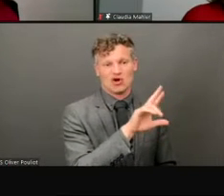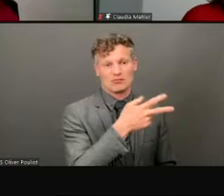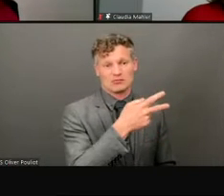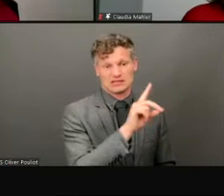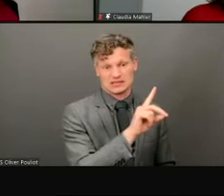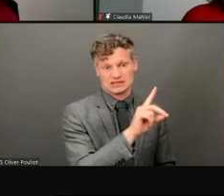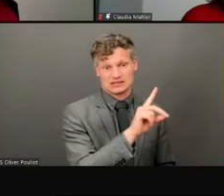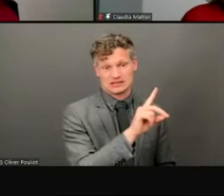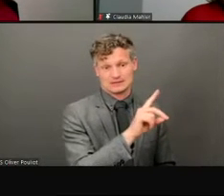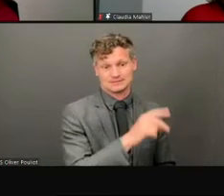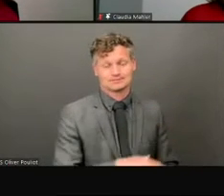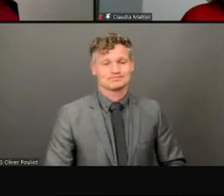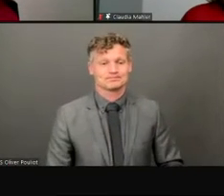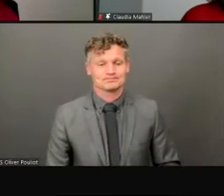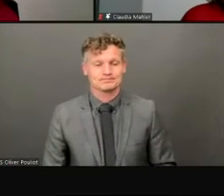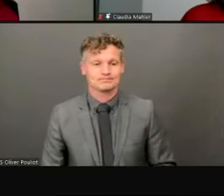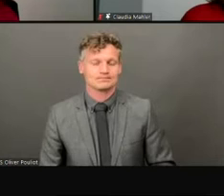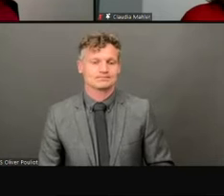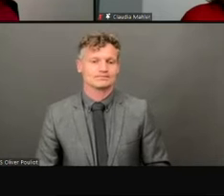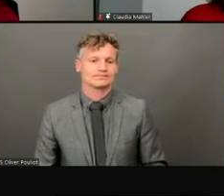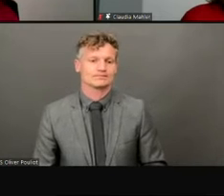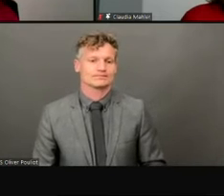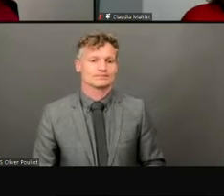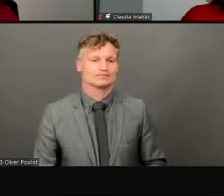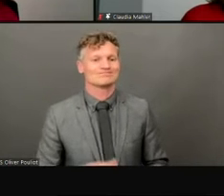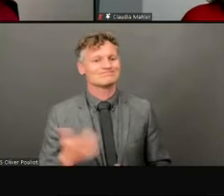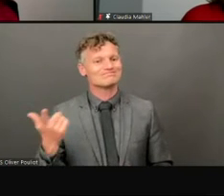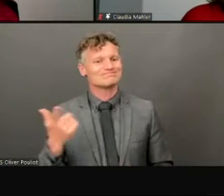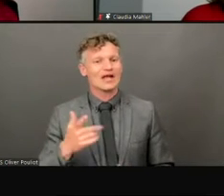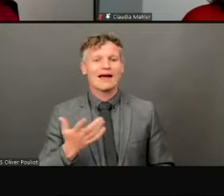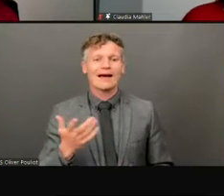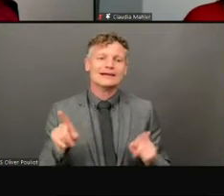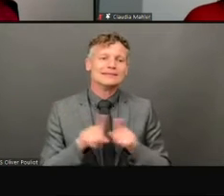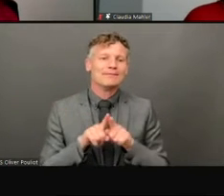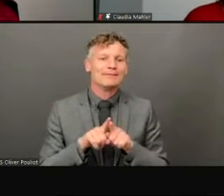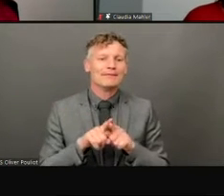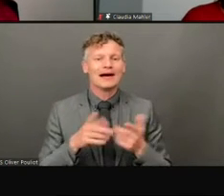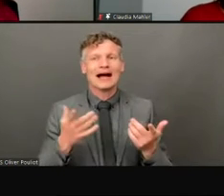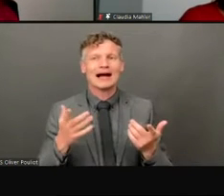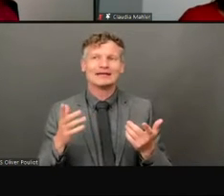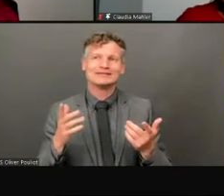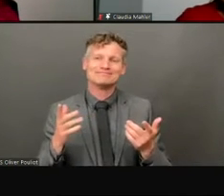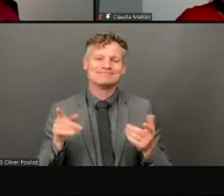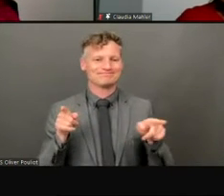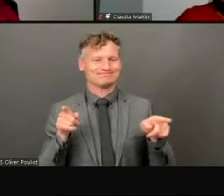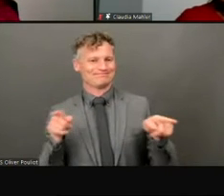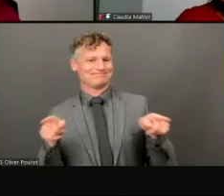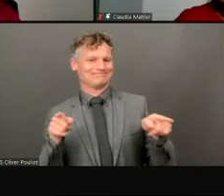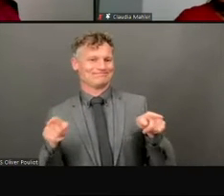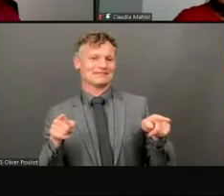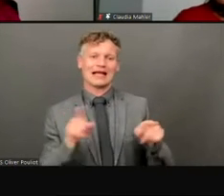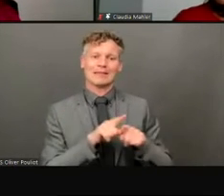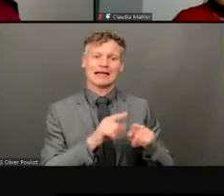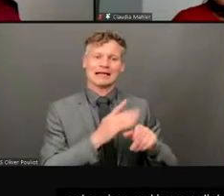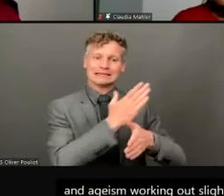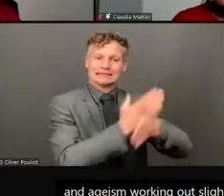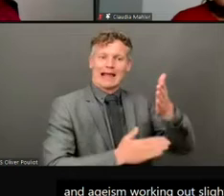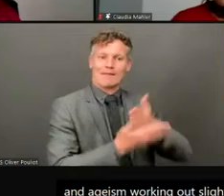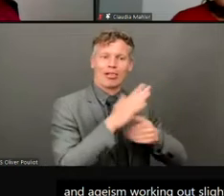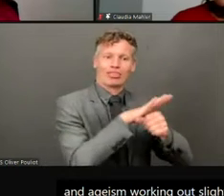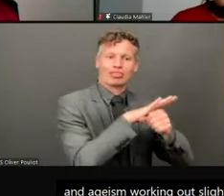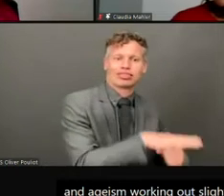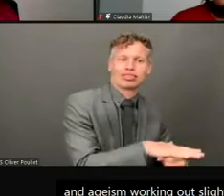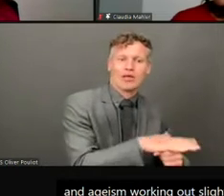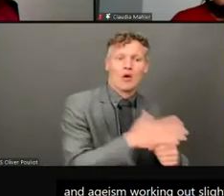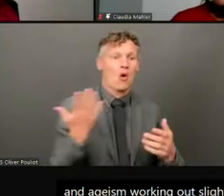ableism and ageism working out slightly differently in terms of the particular obstacles